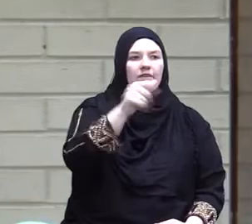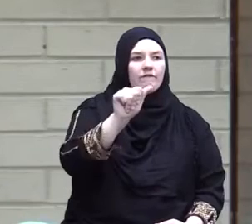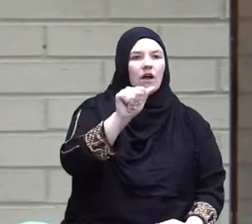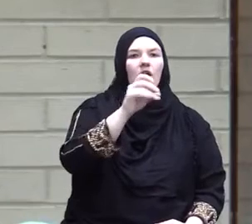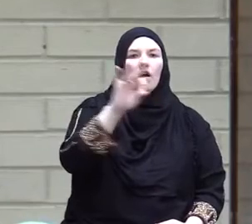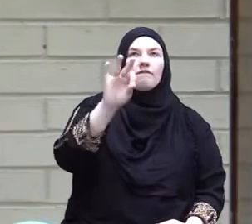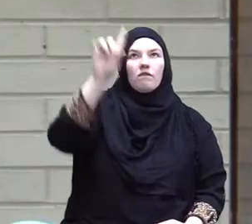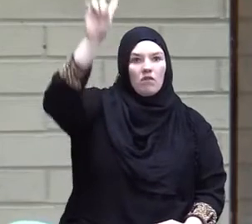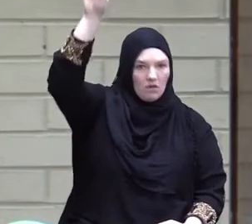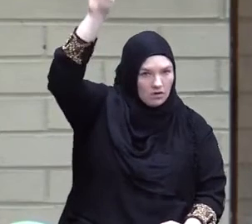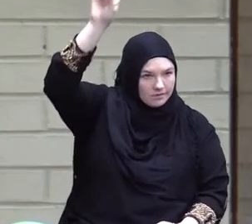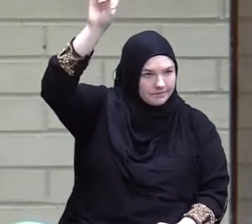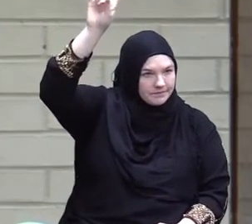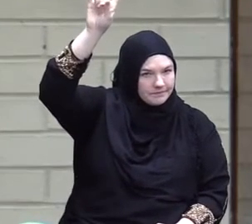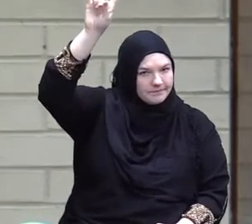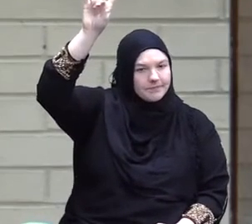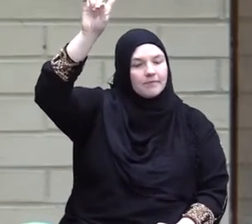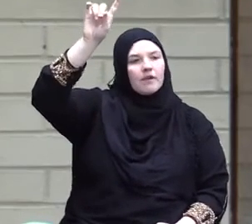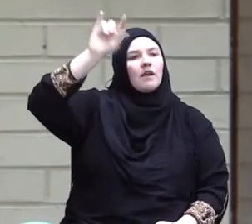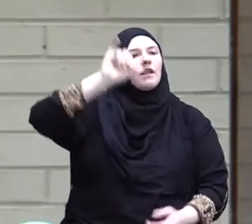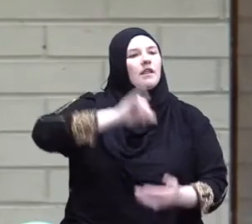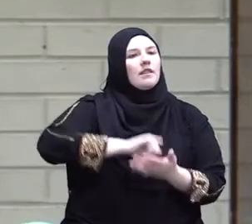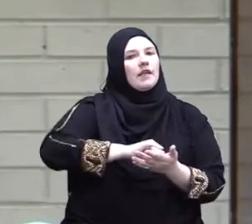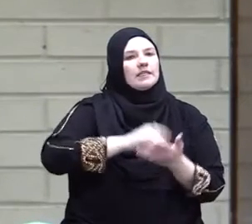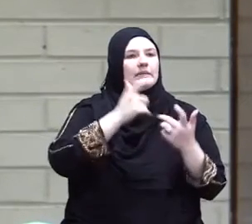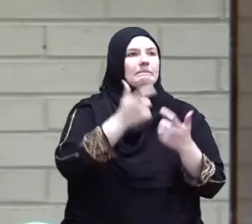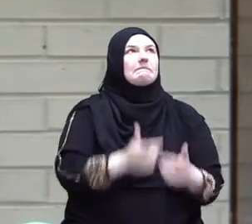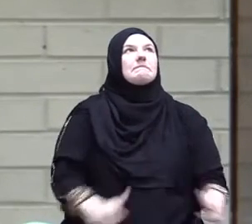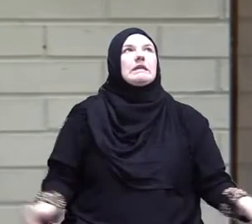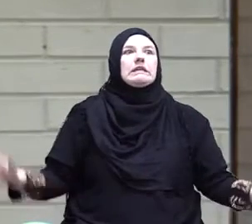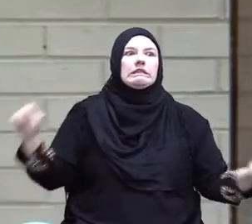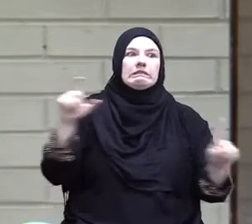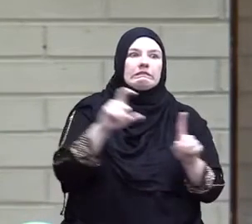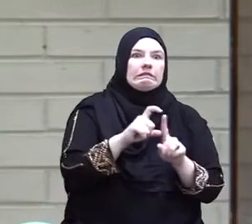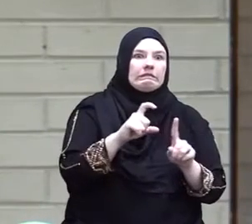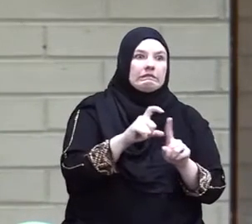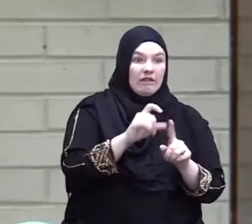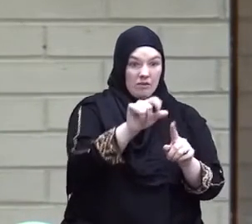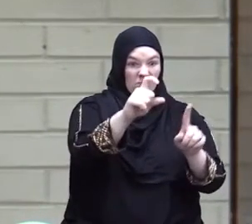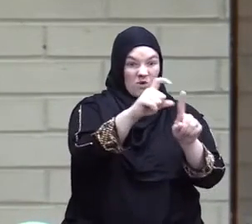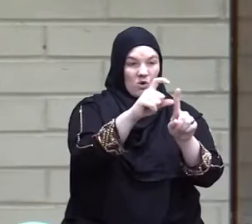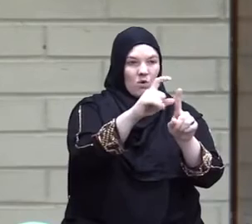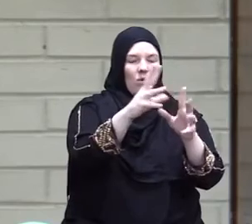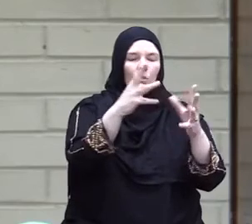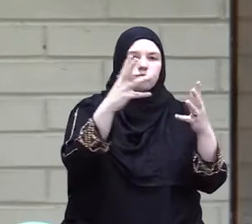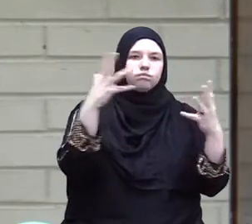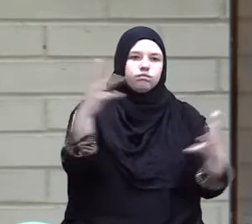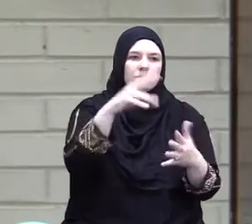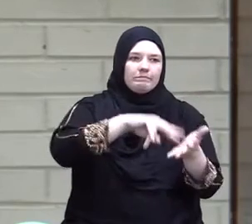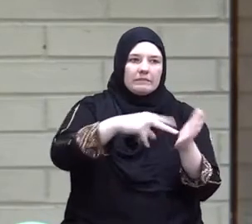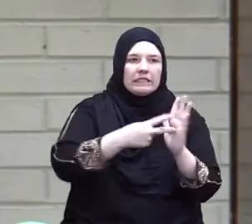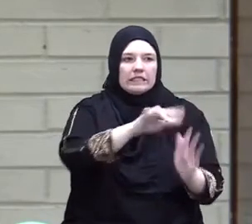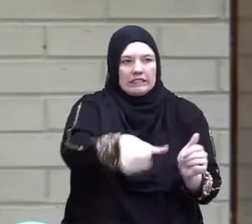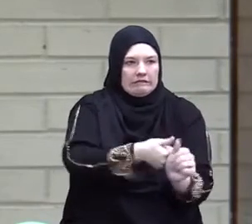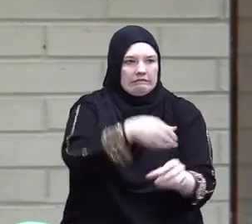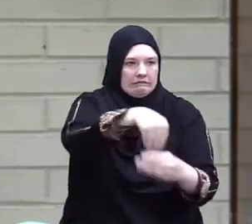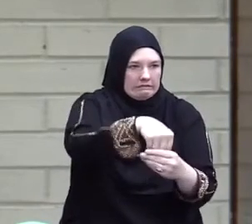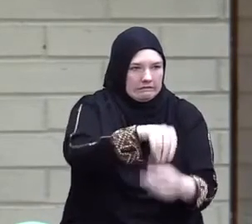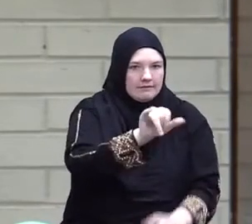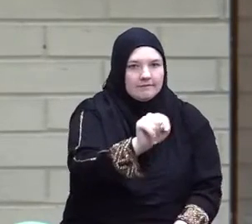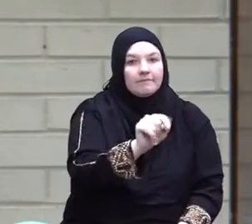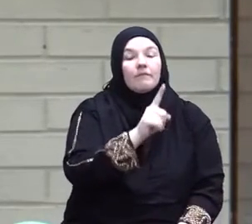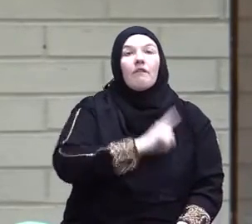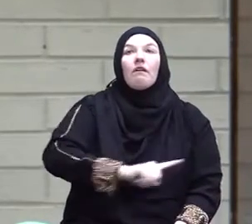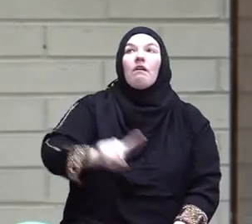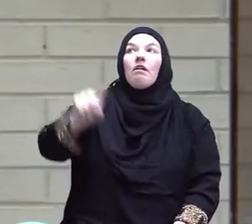Allah? That is a big term. It could be said, but only to say that